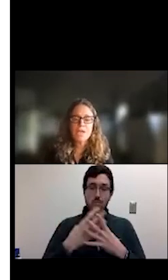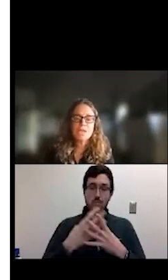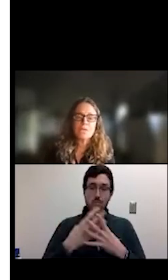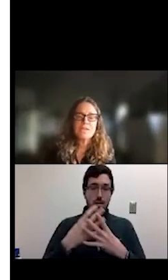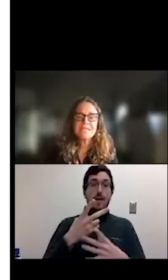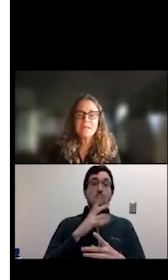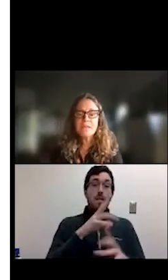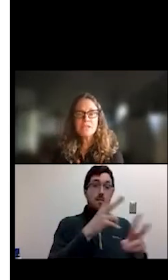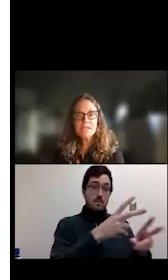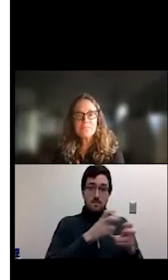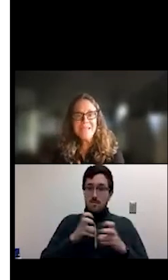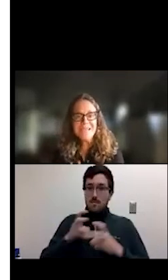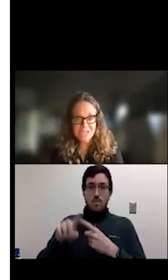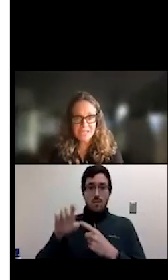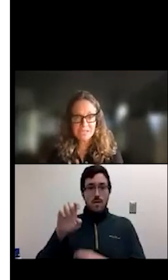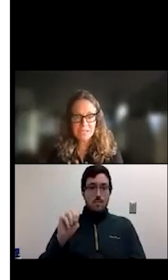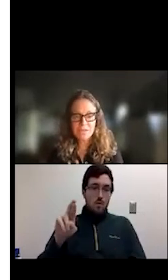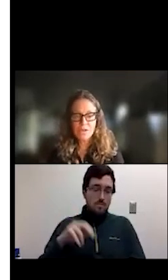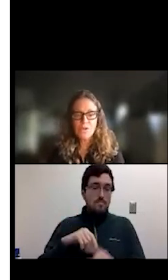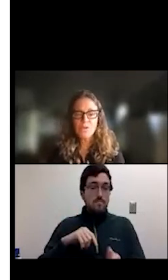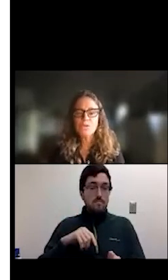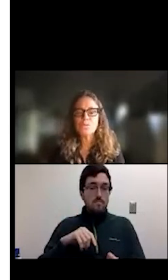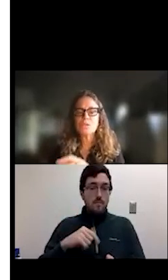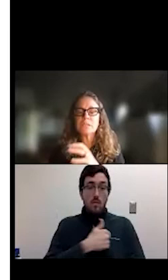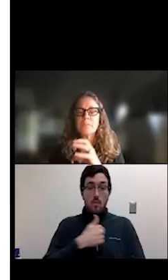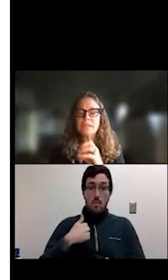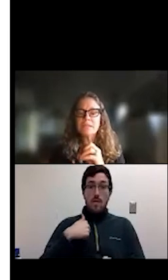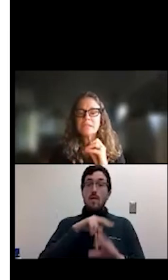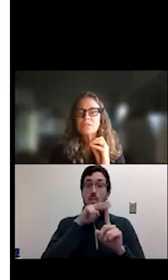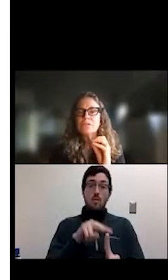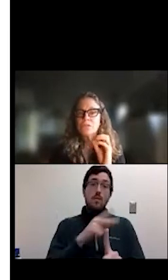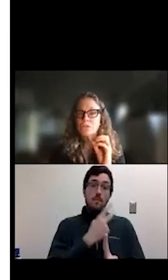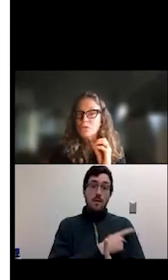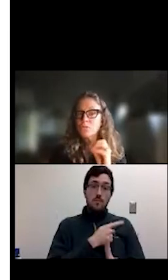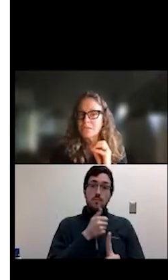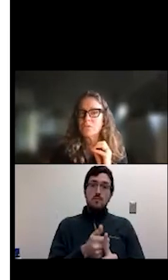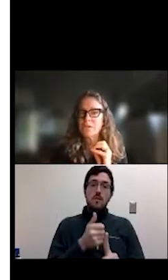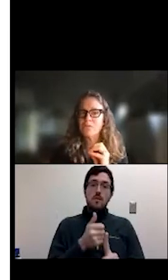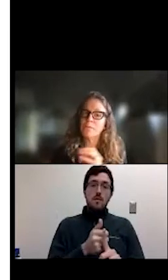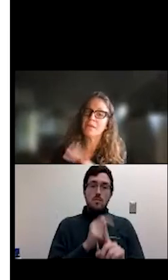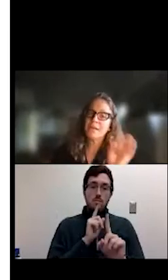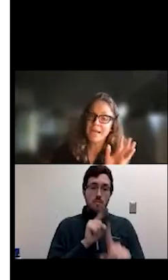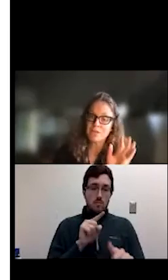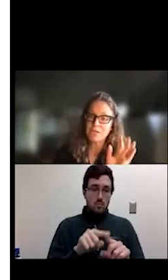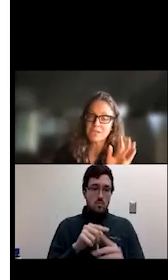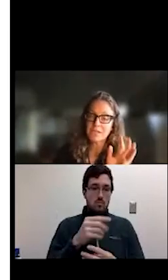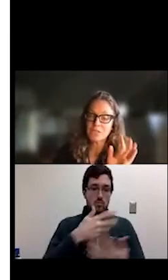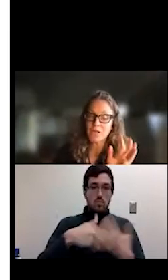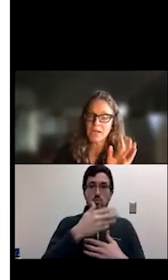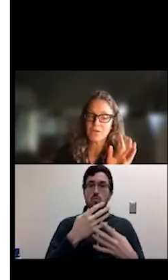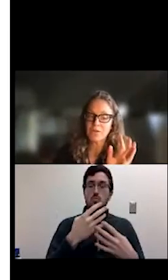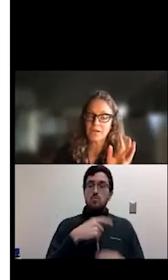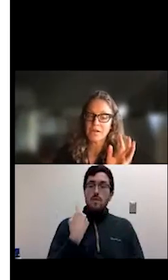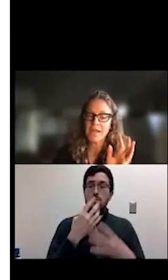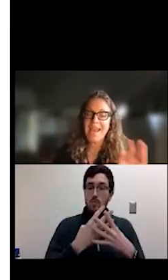records. So in this study, we looked at patients whose responses to a social risk screening form had been entered into